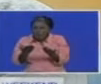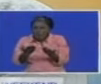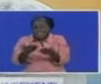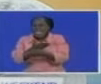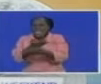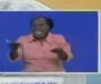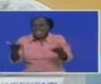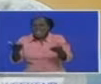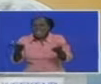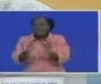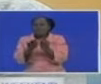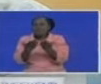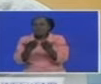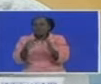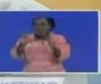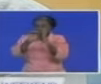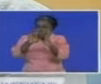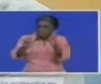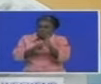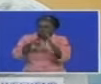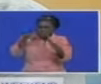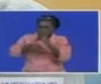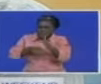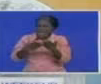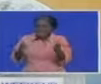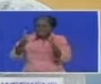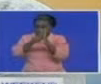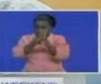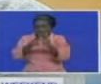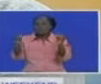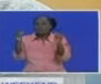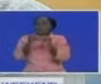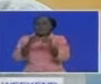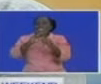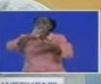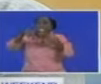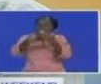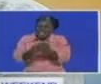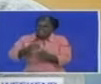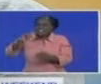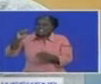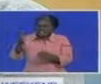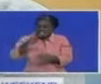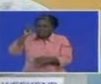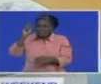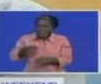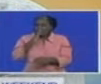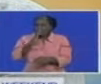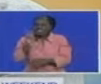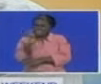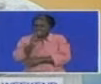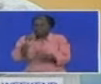the constitution down to any legislation, you meet it. Every country must be checked upon on its